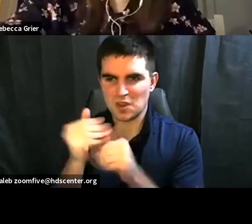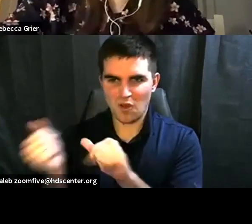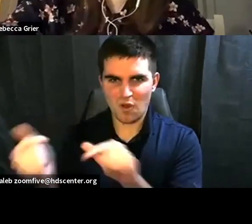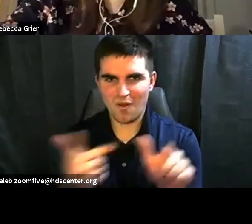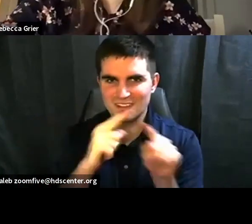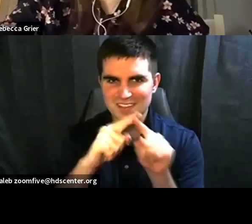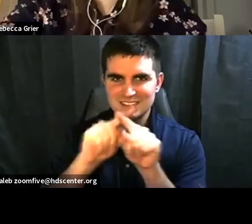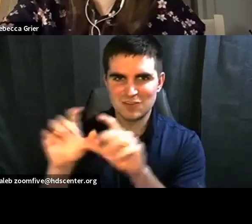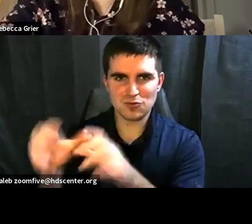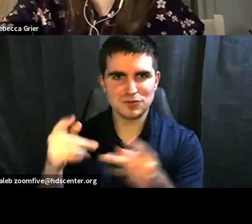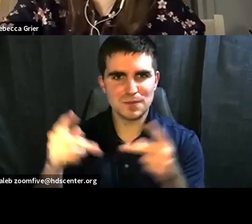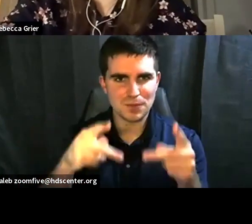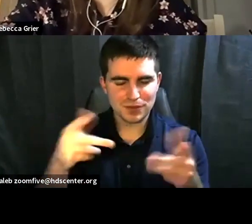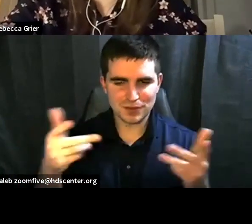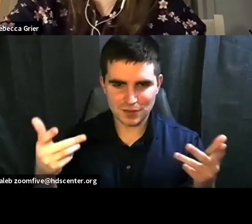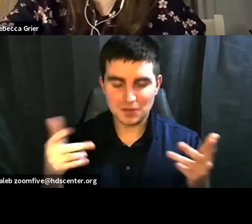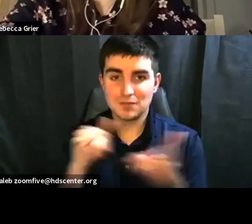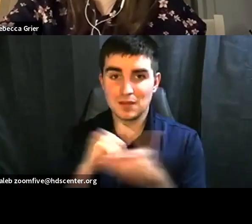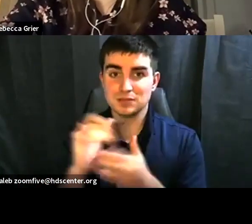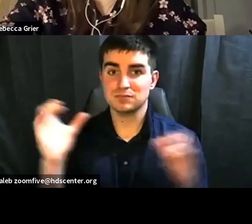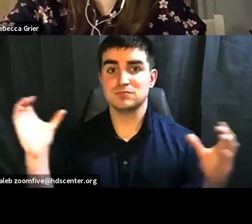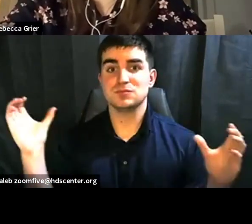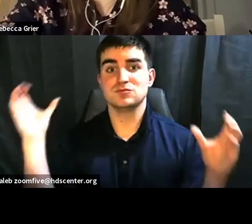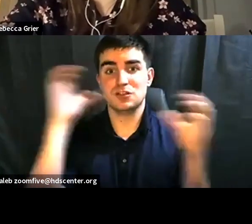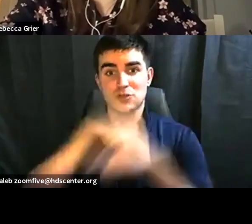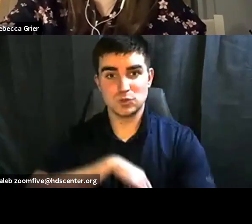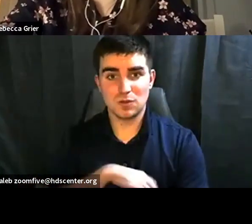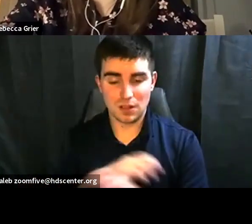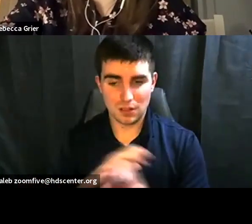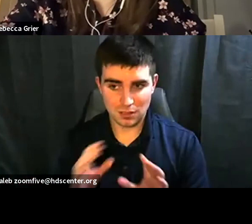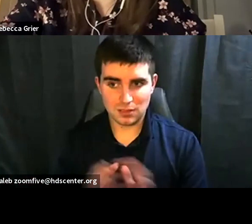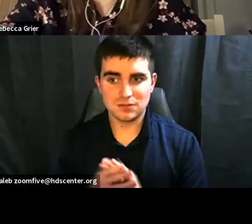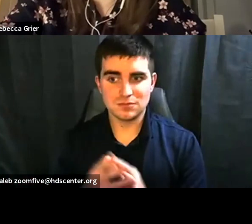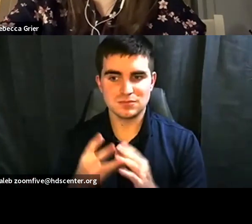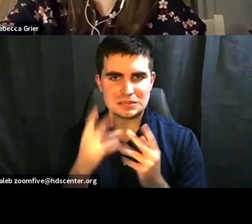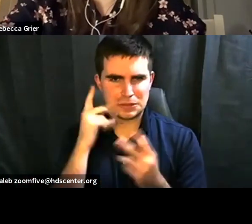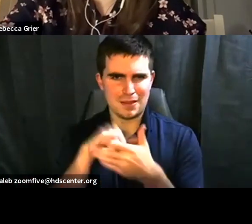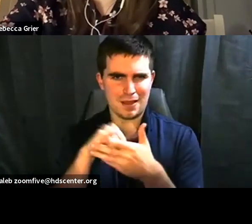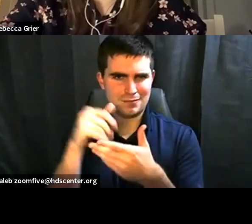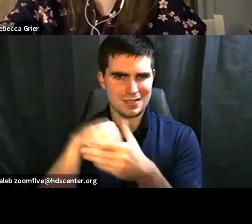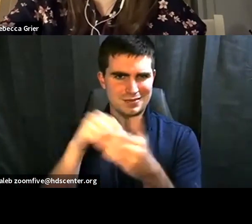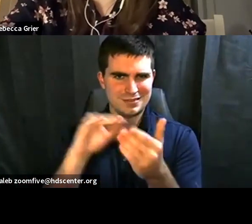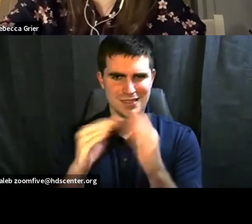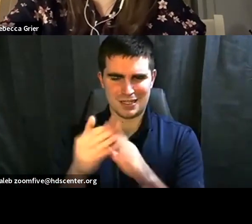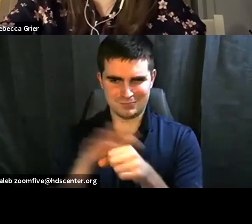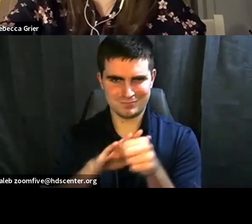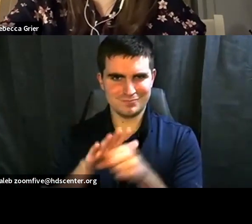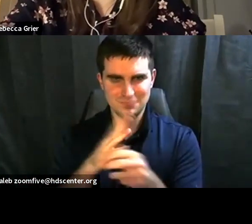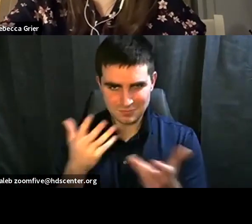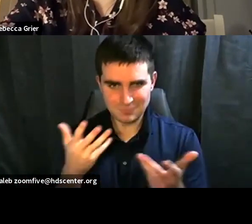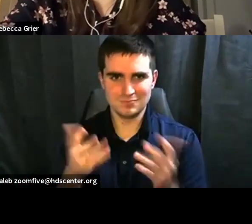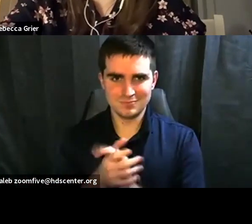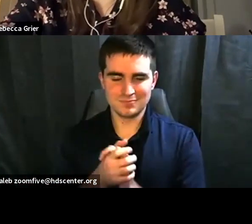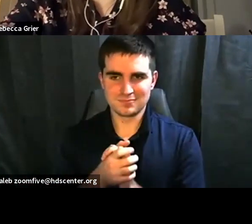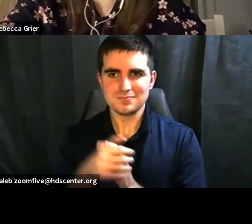constituencies, it's very unusual to see that in a metro region like we have. And this is the sort